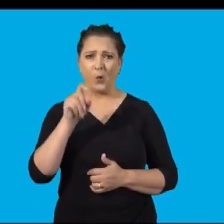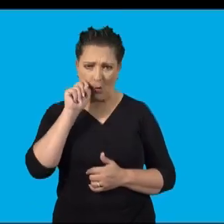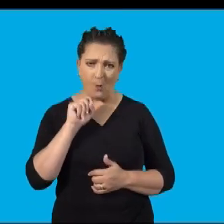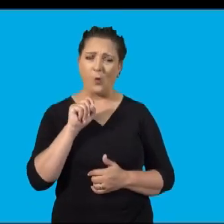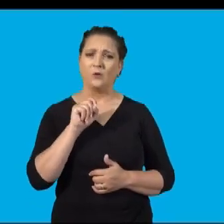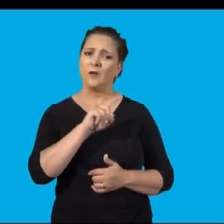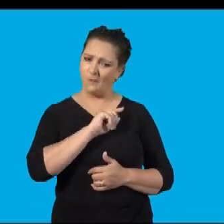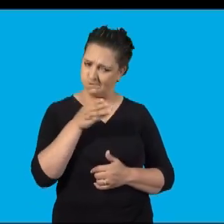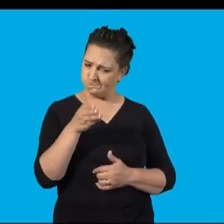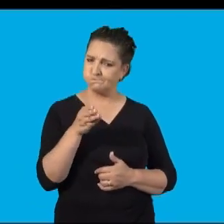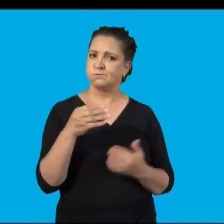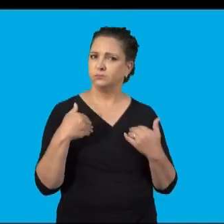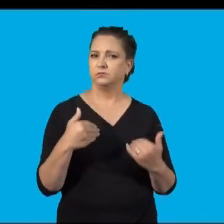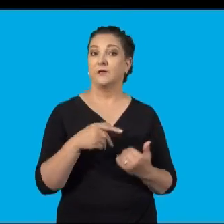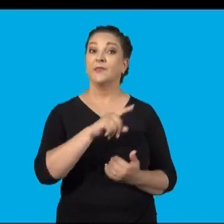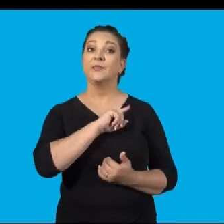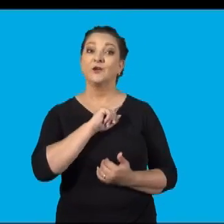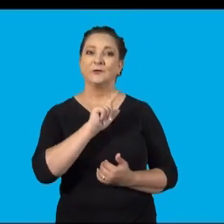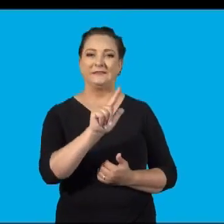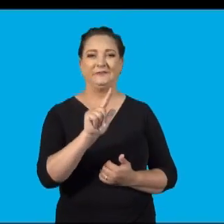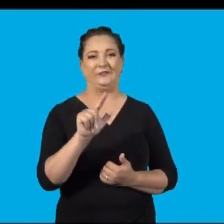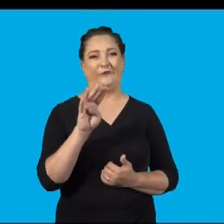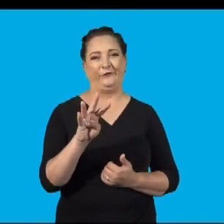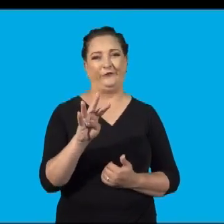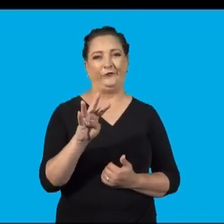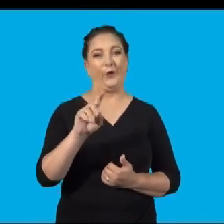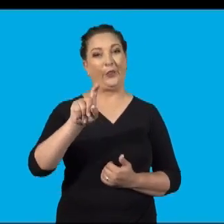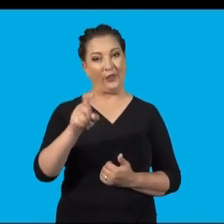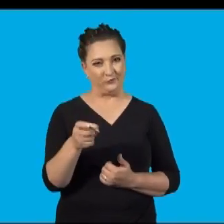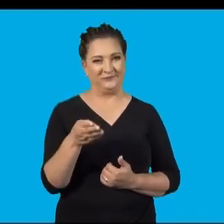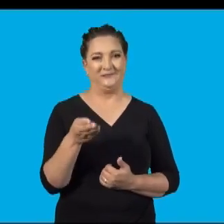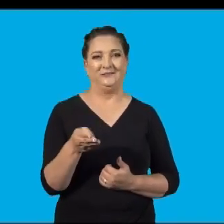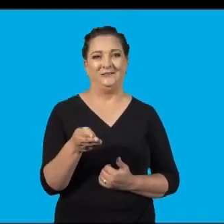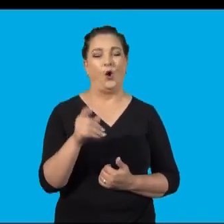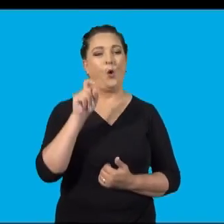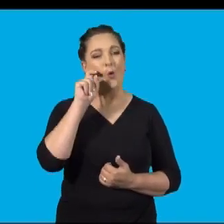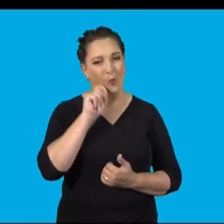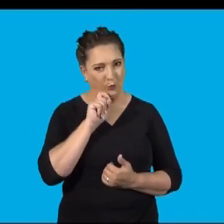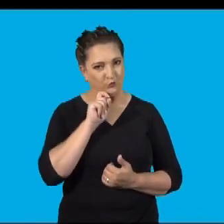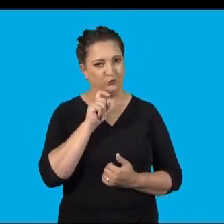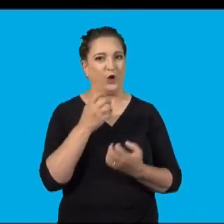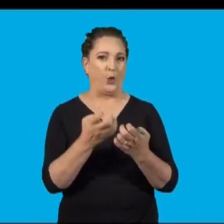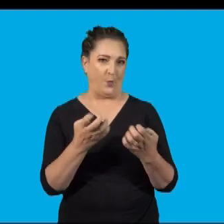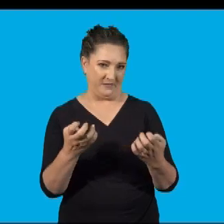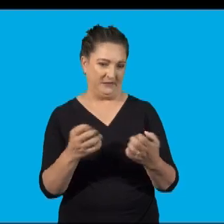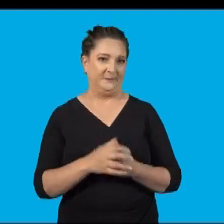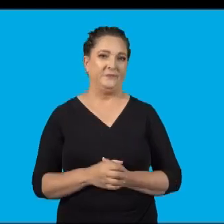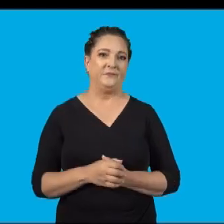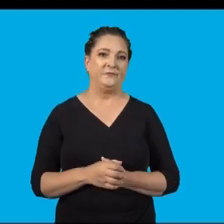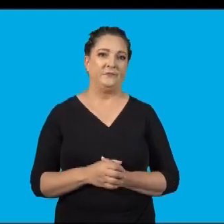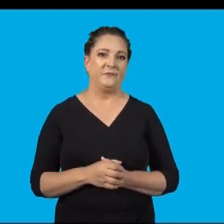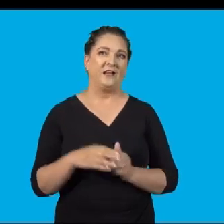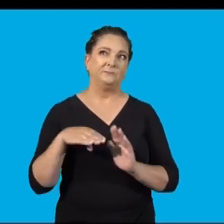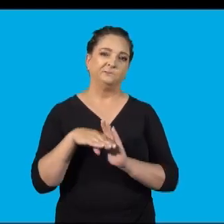right at the beginning. So I'll say my 774,000 here. That is the old equipment. Then